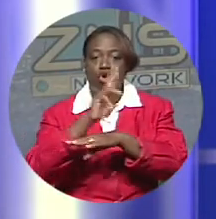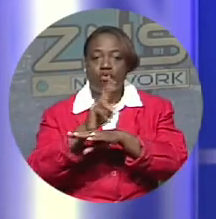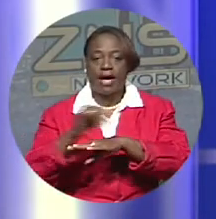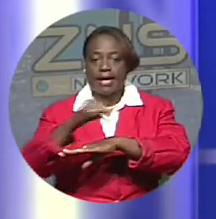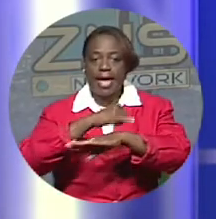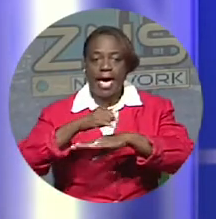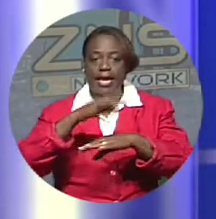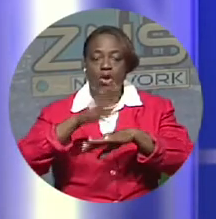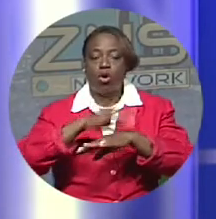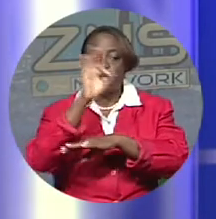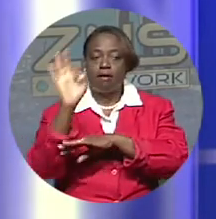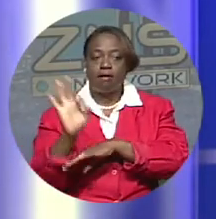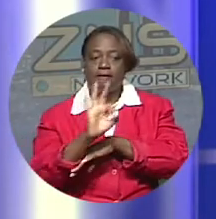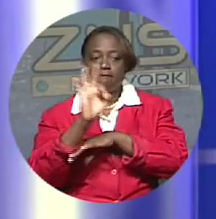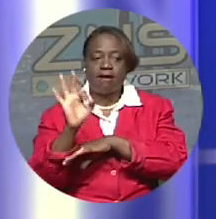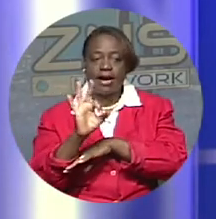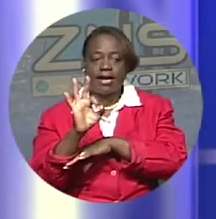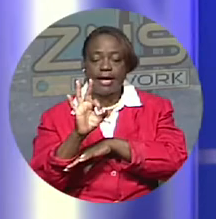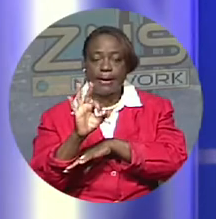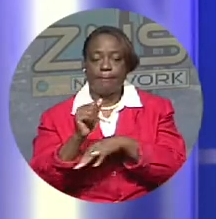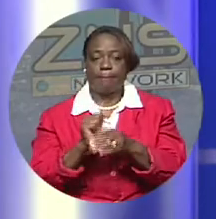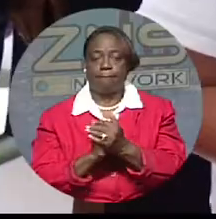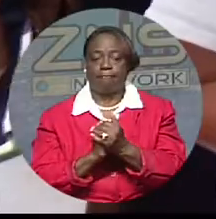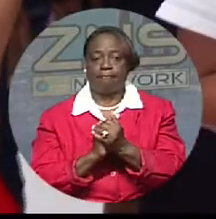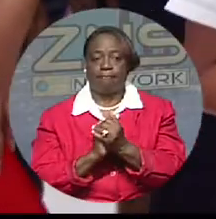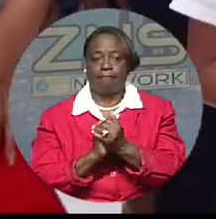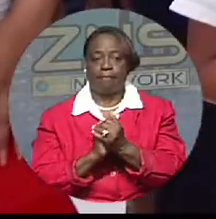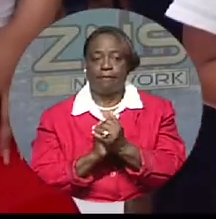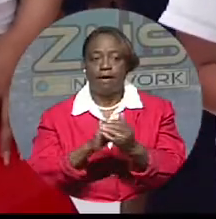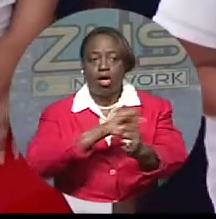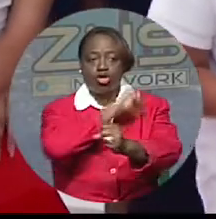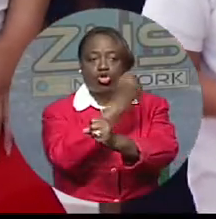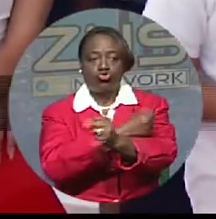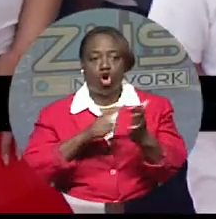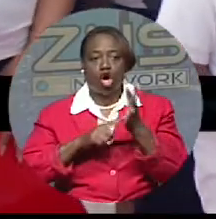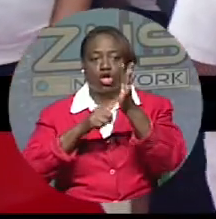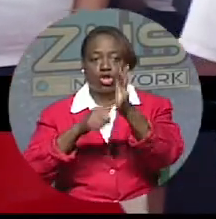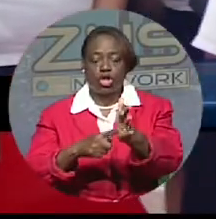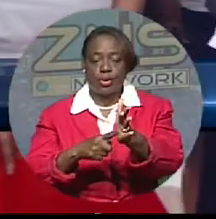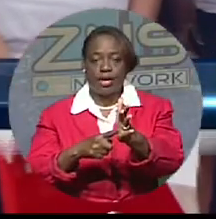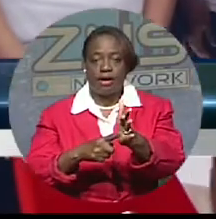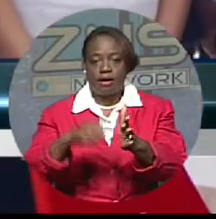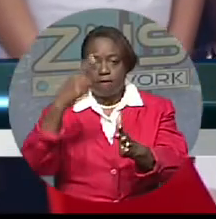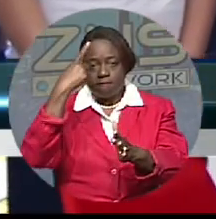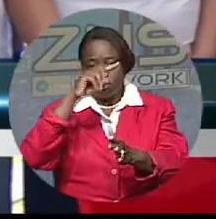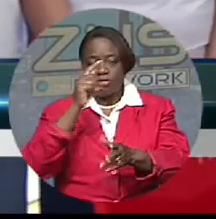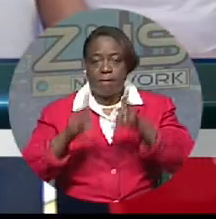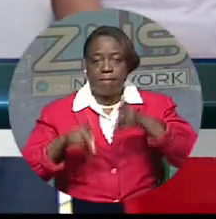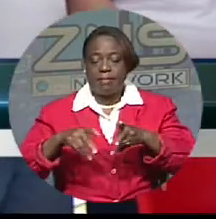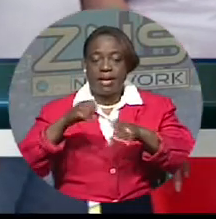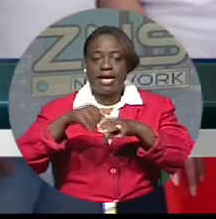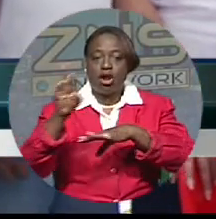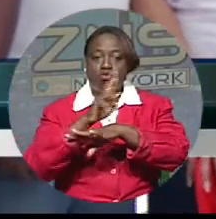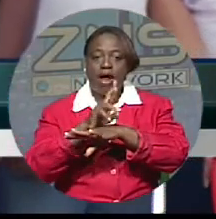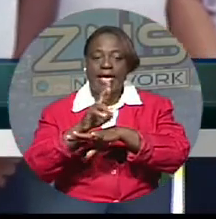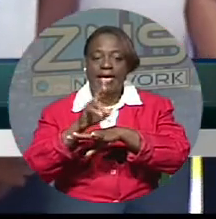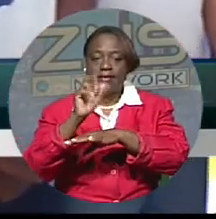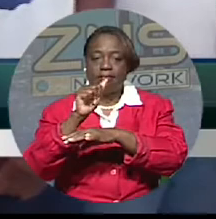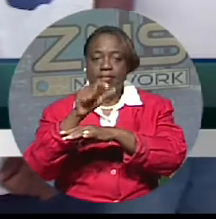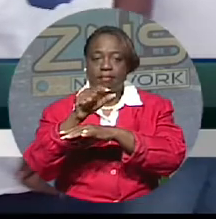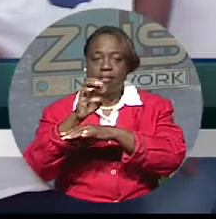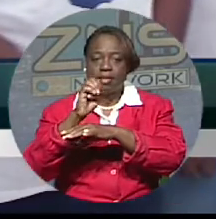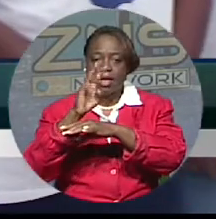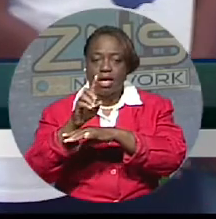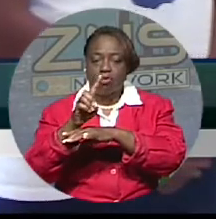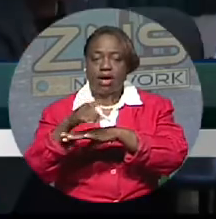on Friday. Cleopatra Murphy was there. A strong showing for Ragged Islanders at the Constitutional Commission's Public Education Forum